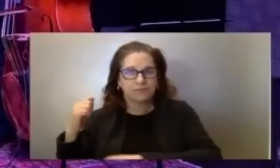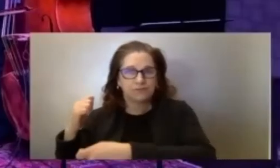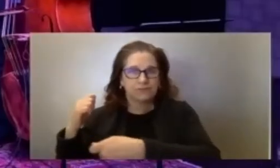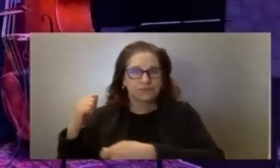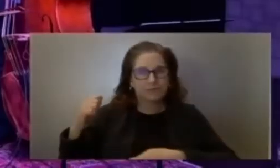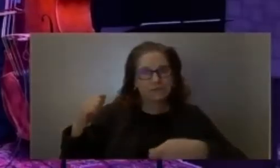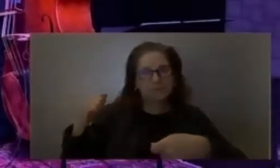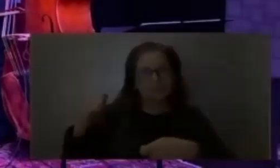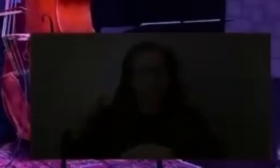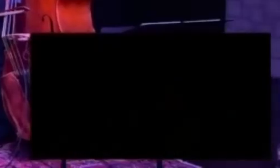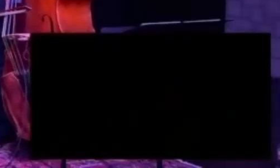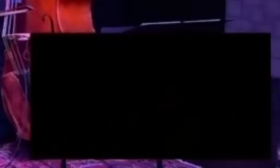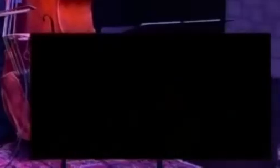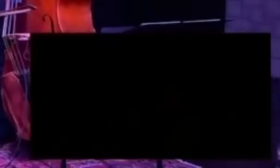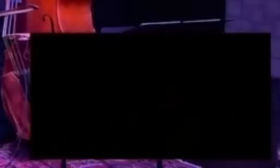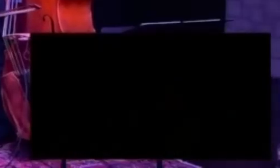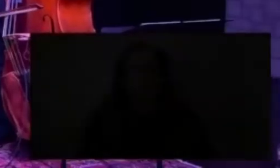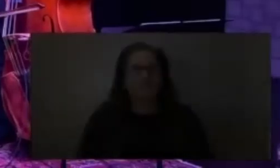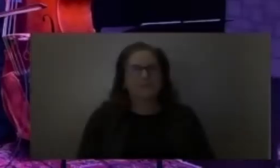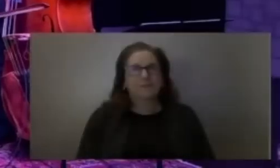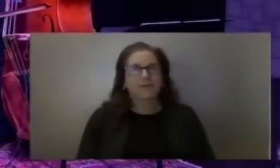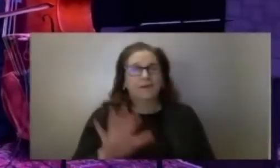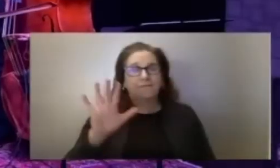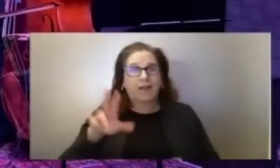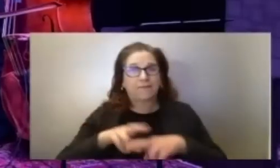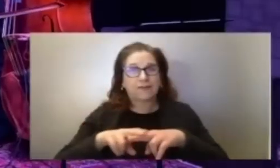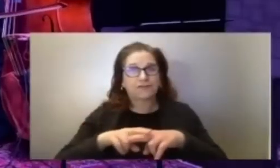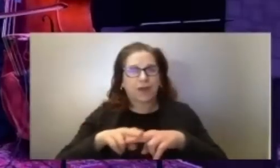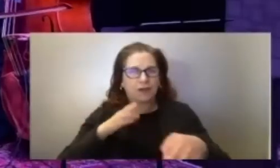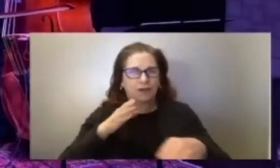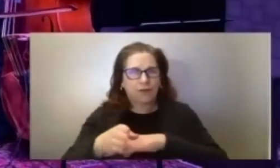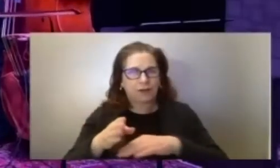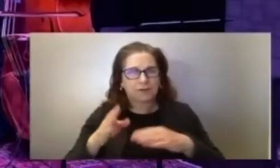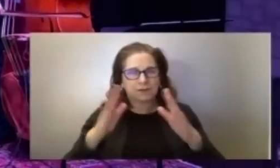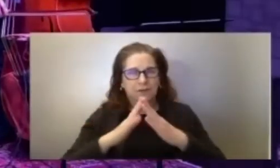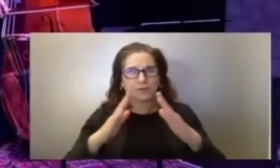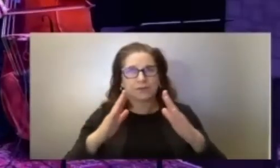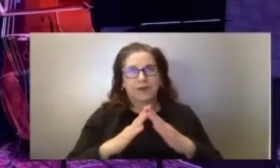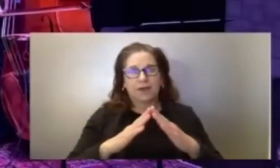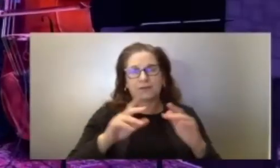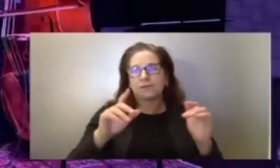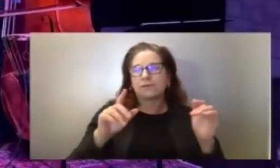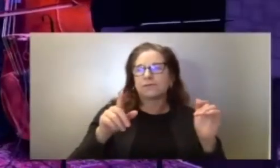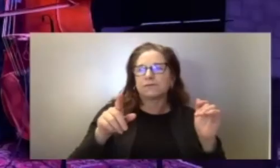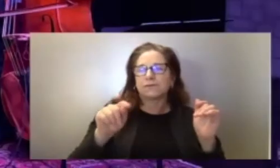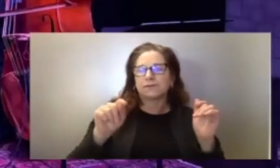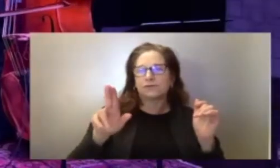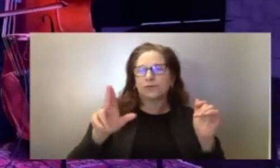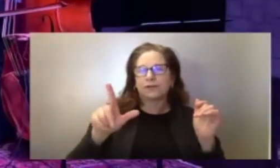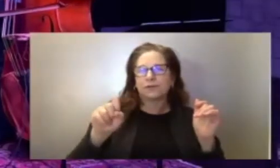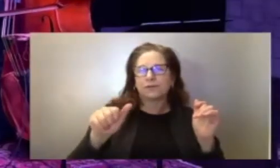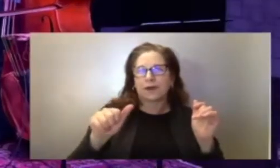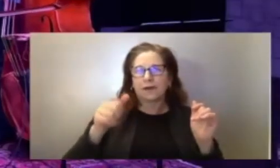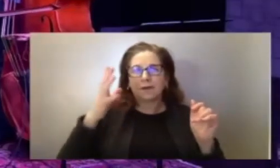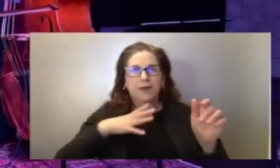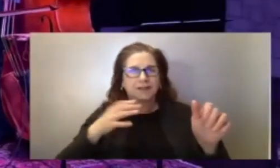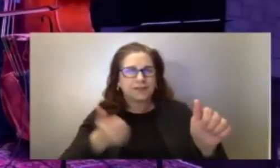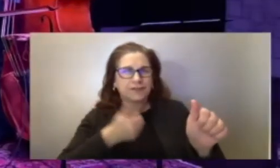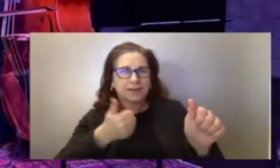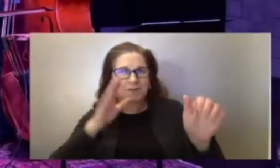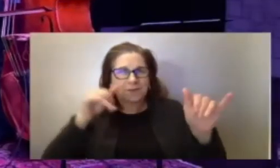Five trains cross downtown Tulsa. The